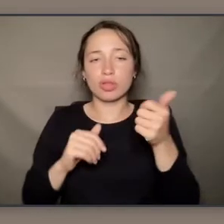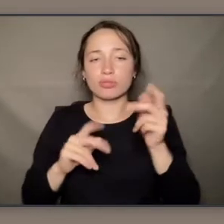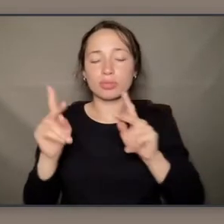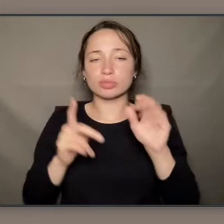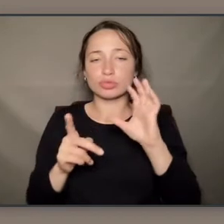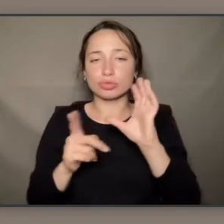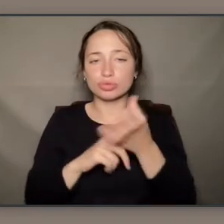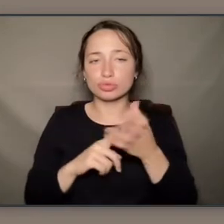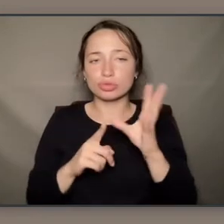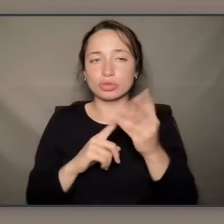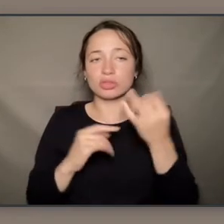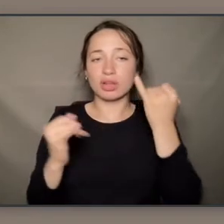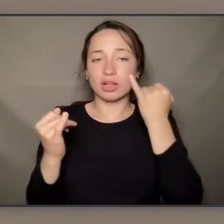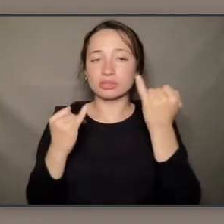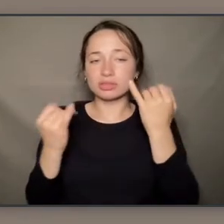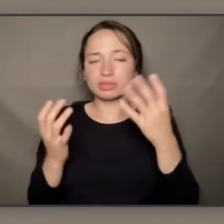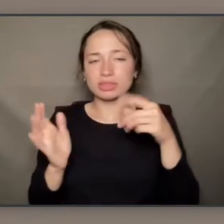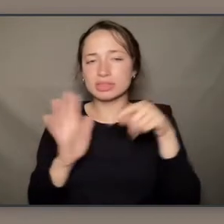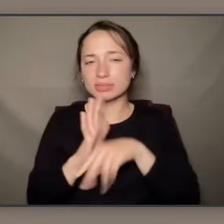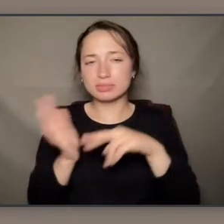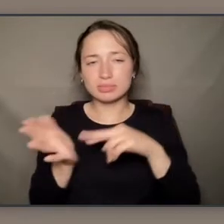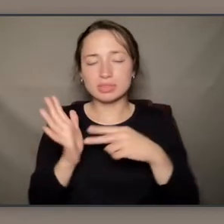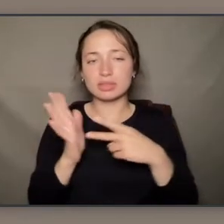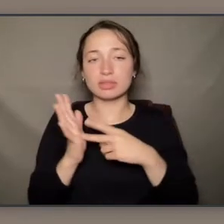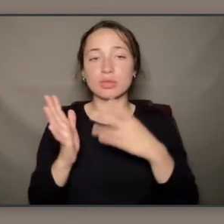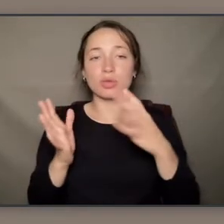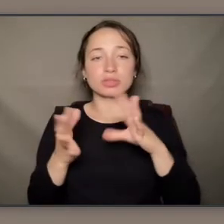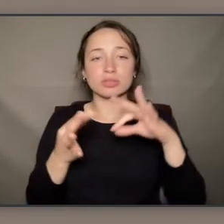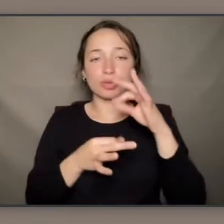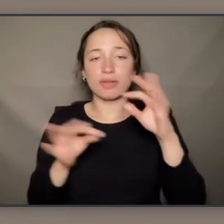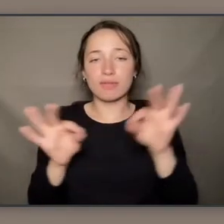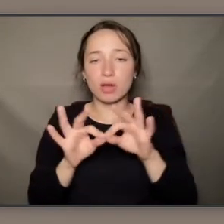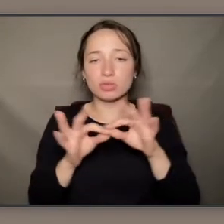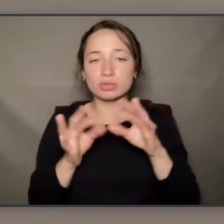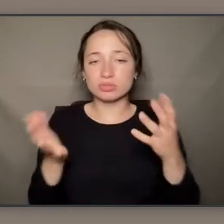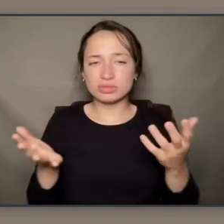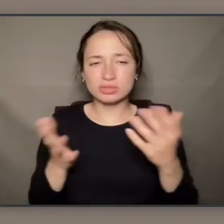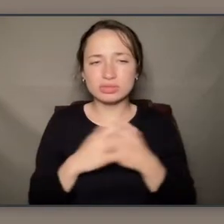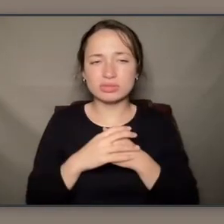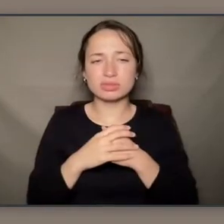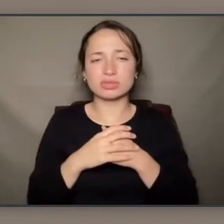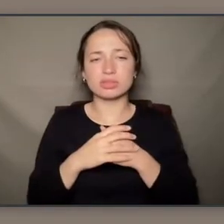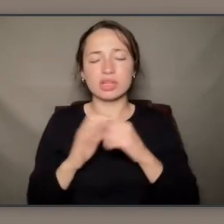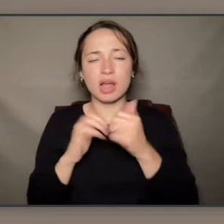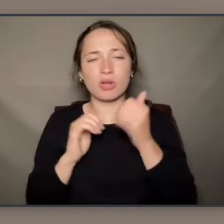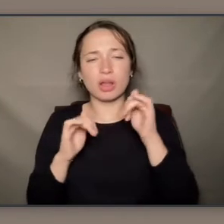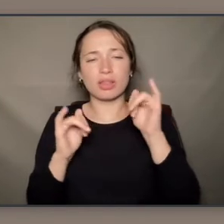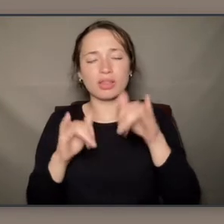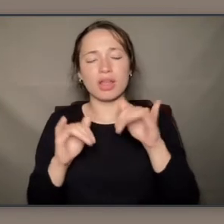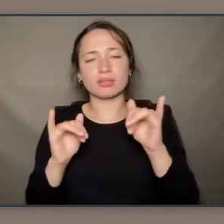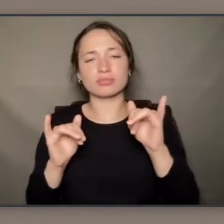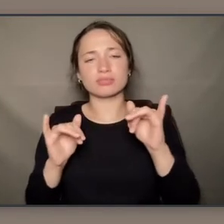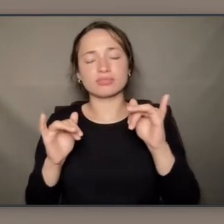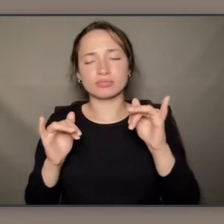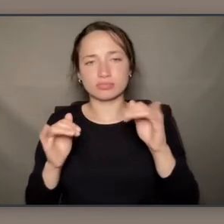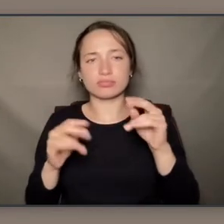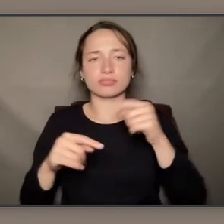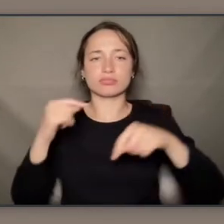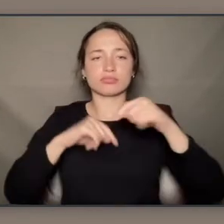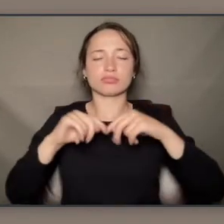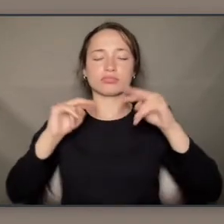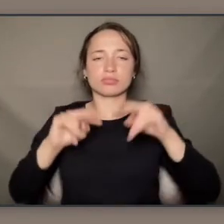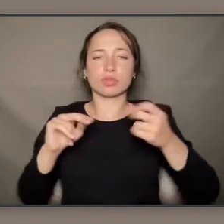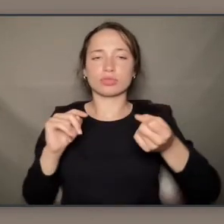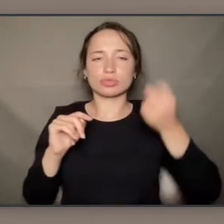and ideas and deep meanings and spiritual values even? How can that be reconciled or